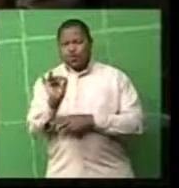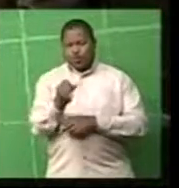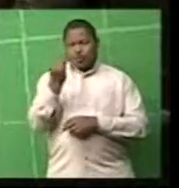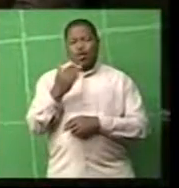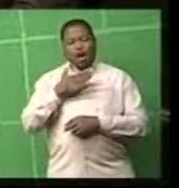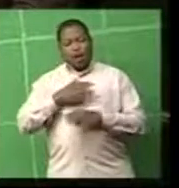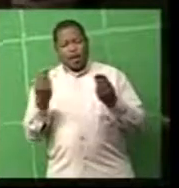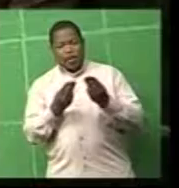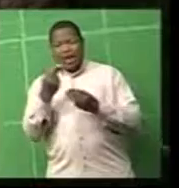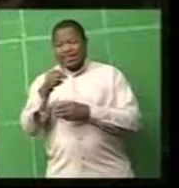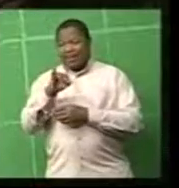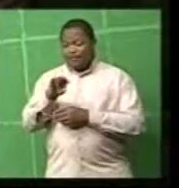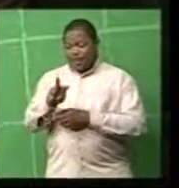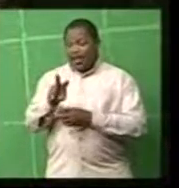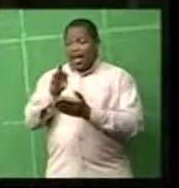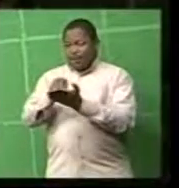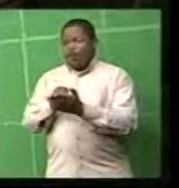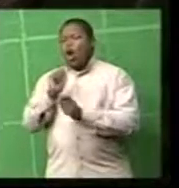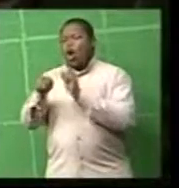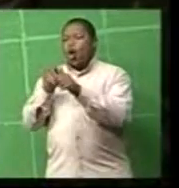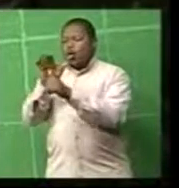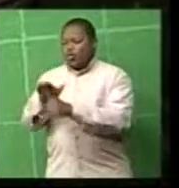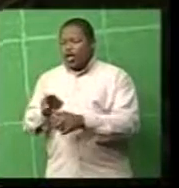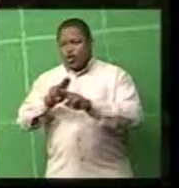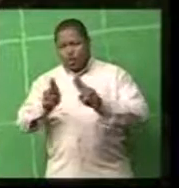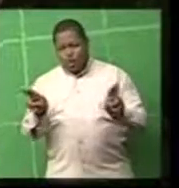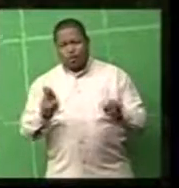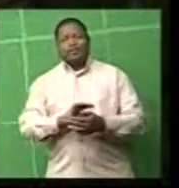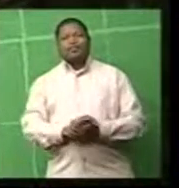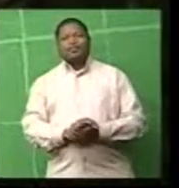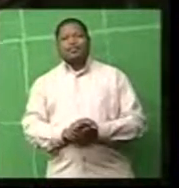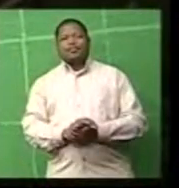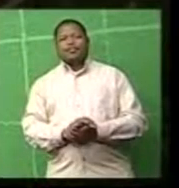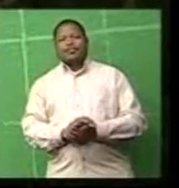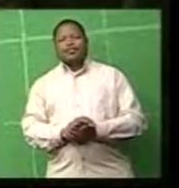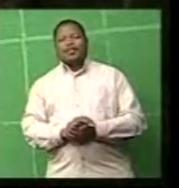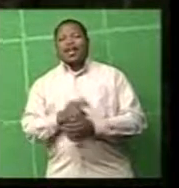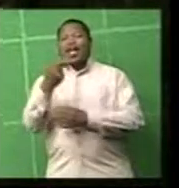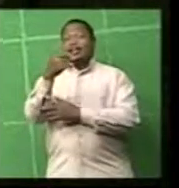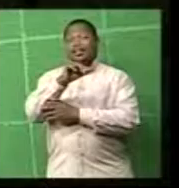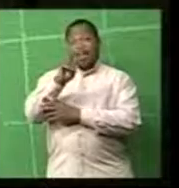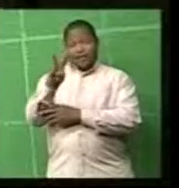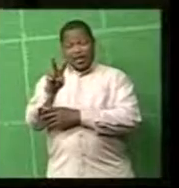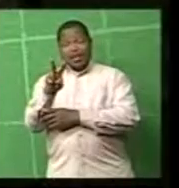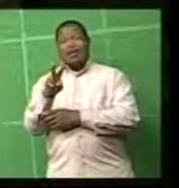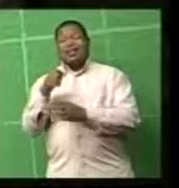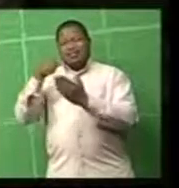na ya wadhi of people living with HIV